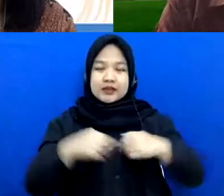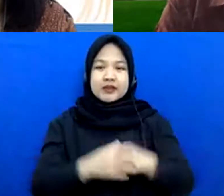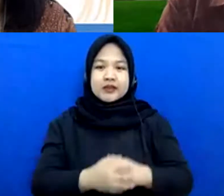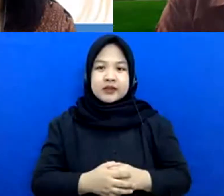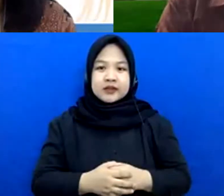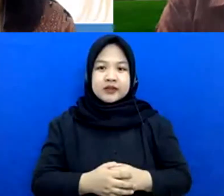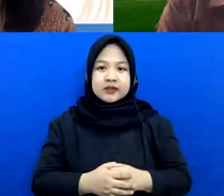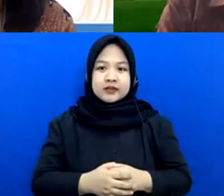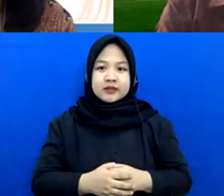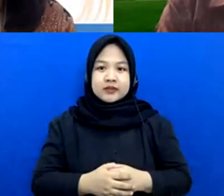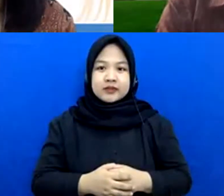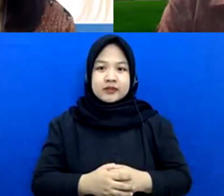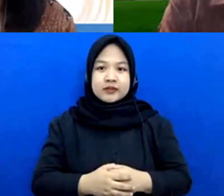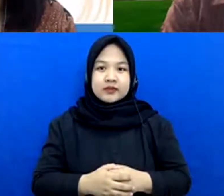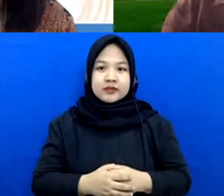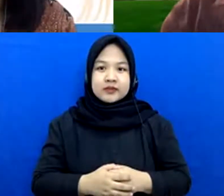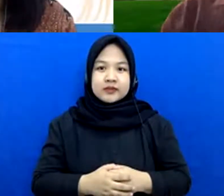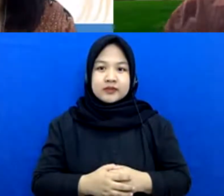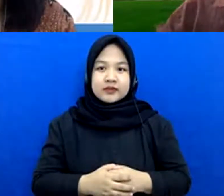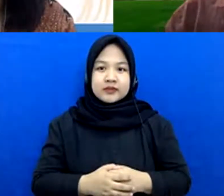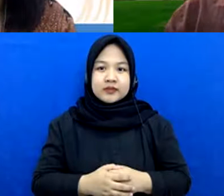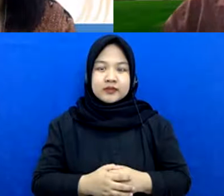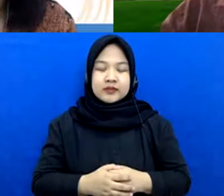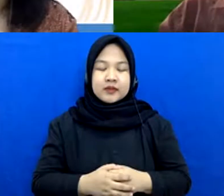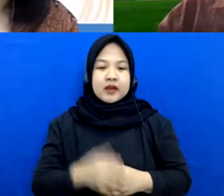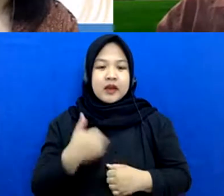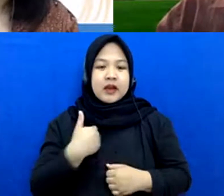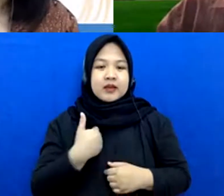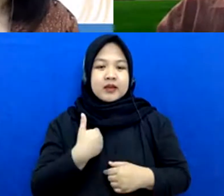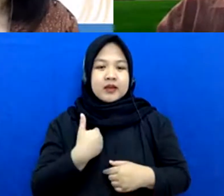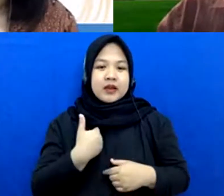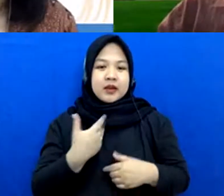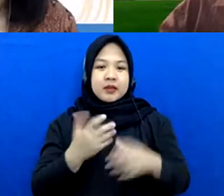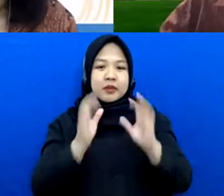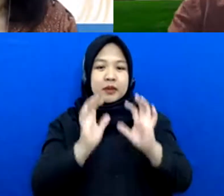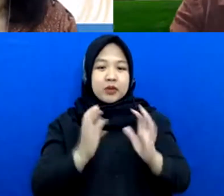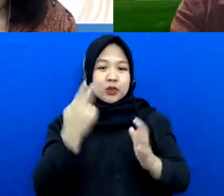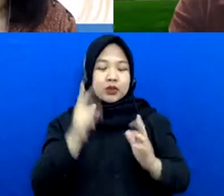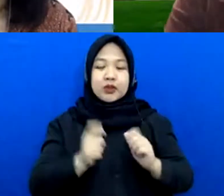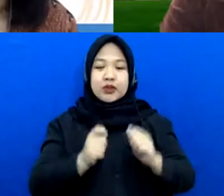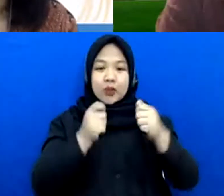So I think in that sense it has a lot to offer. I